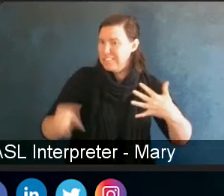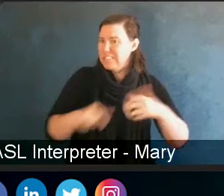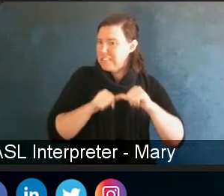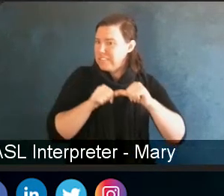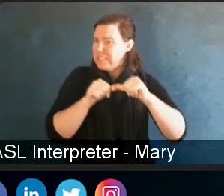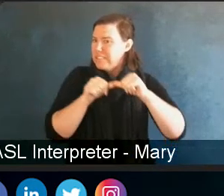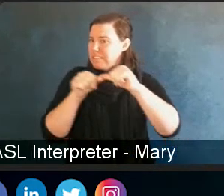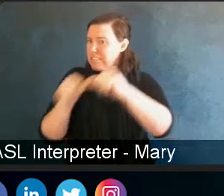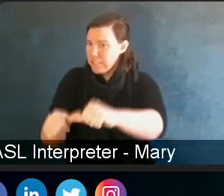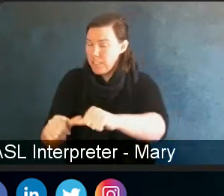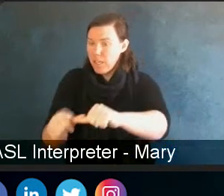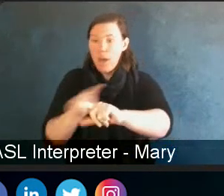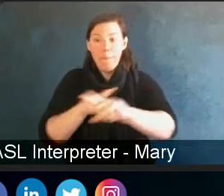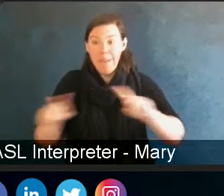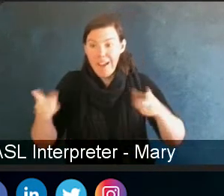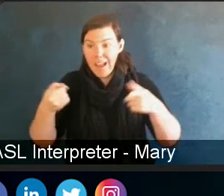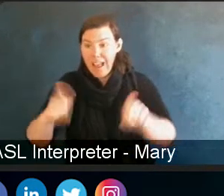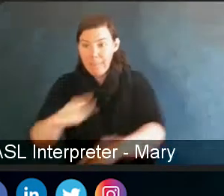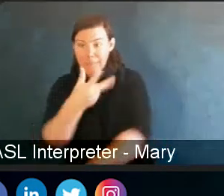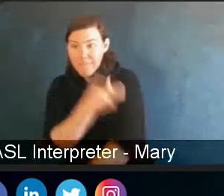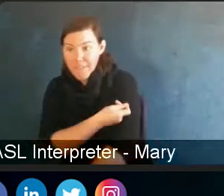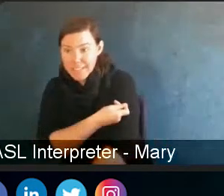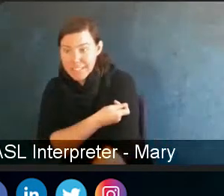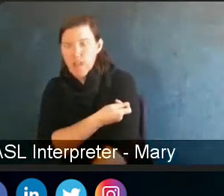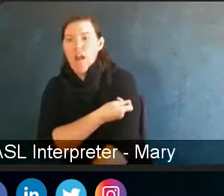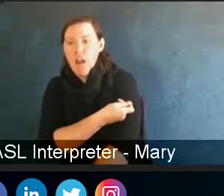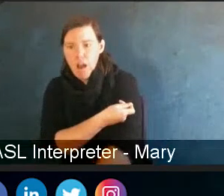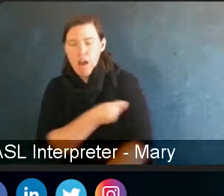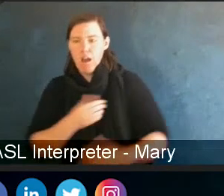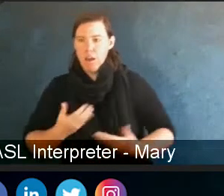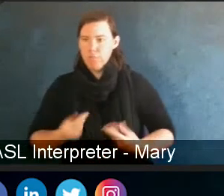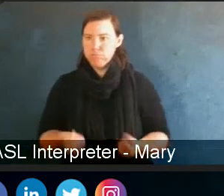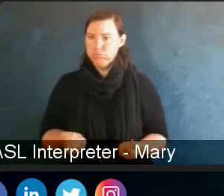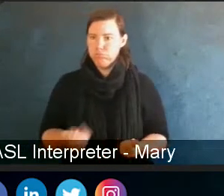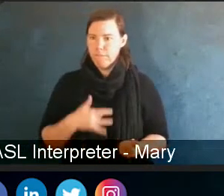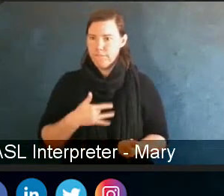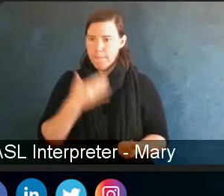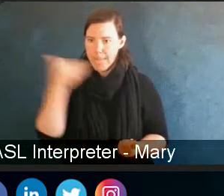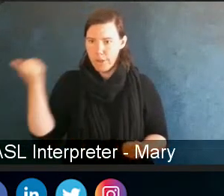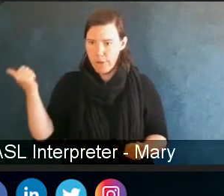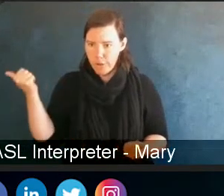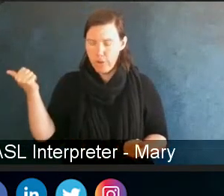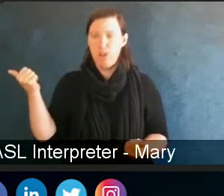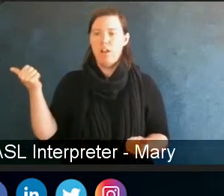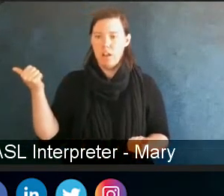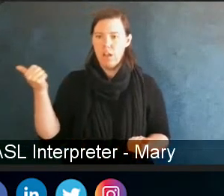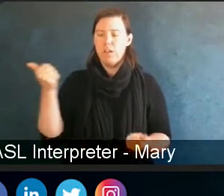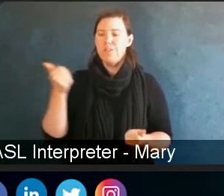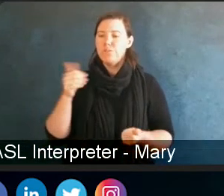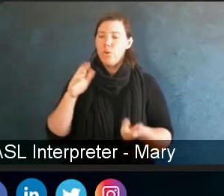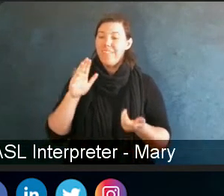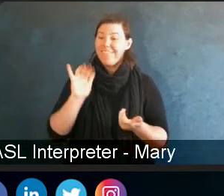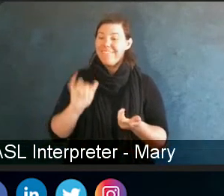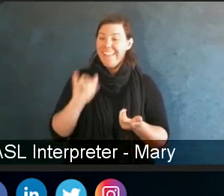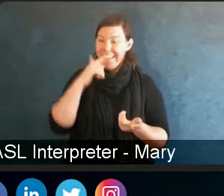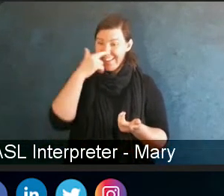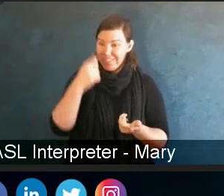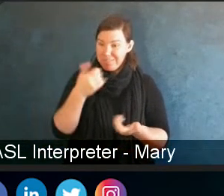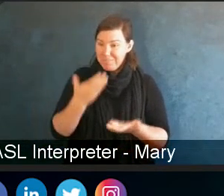may that vaccination may improve these long COVID conditions, almost in